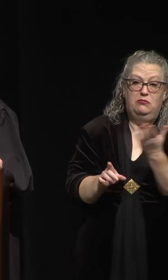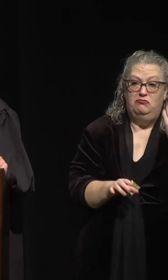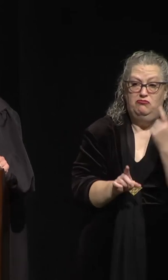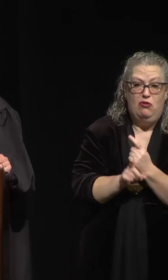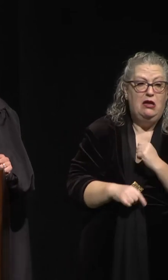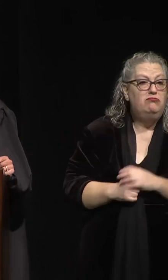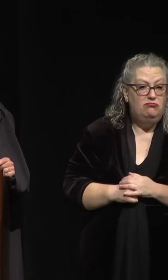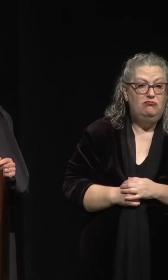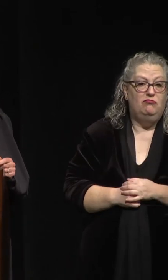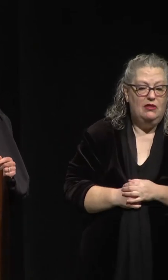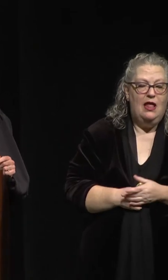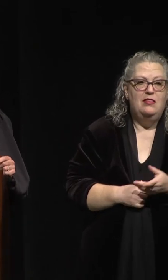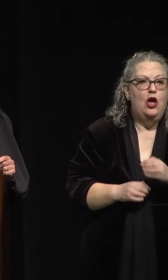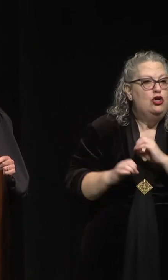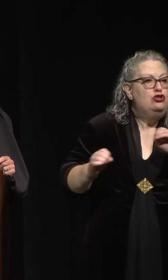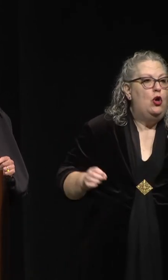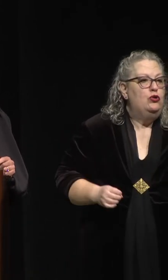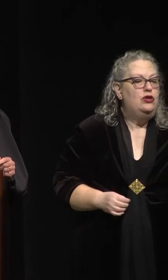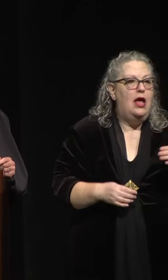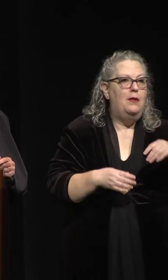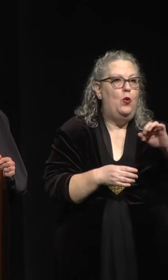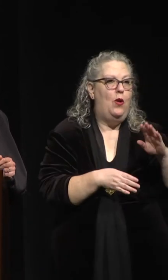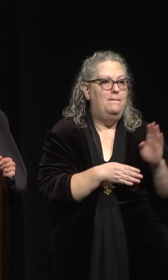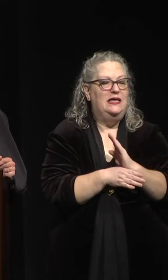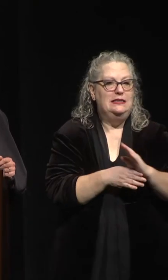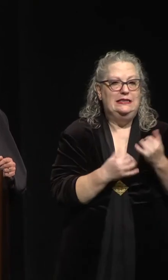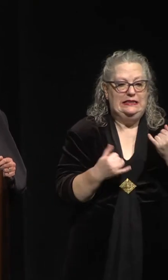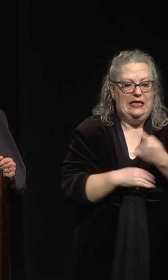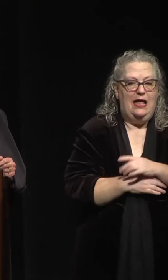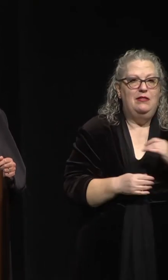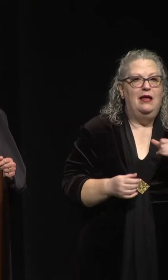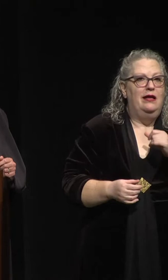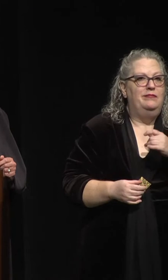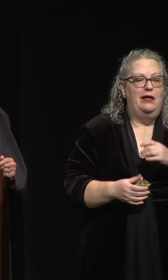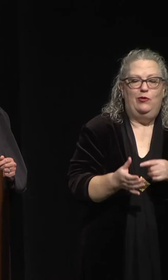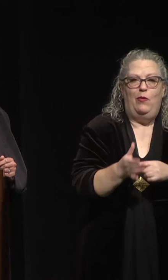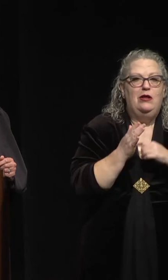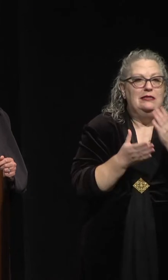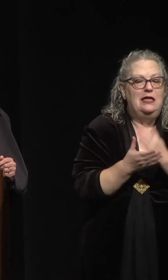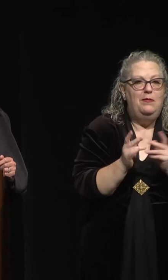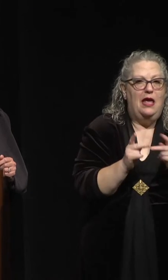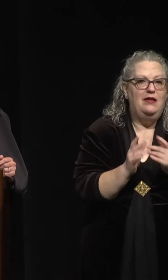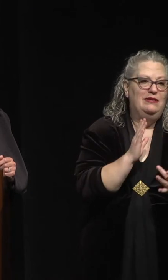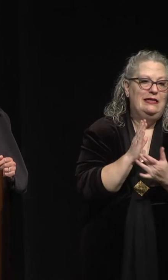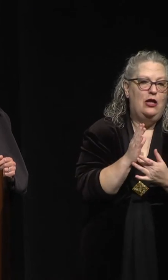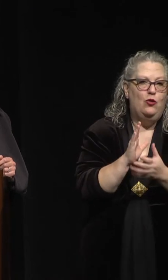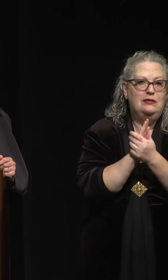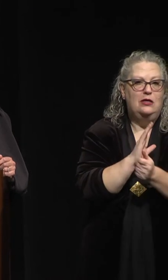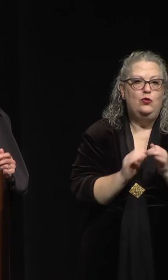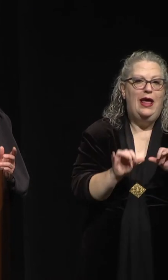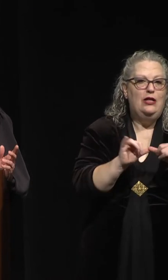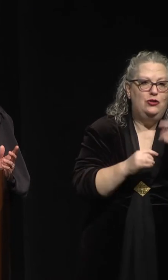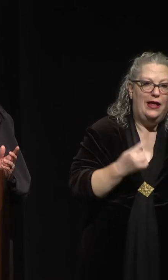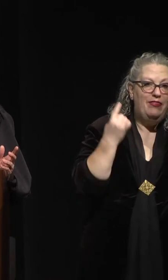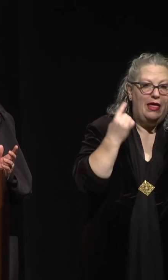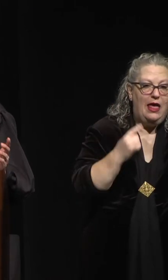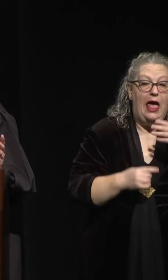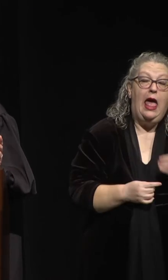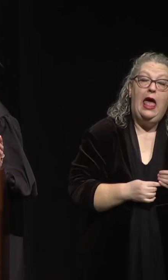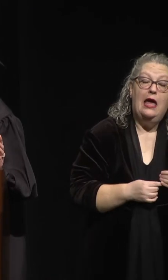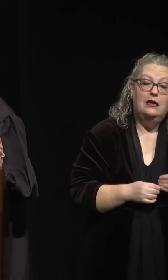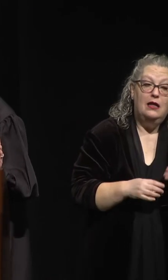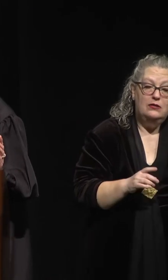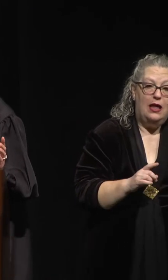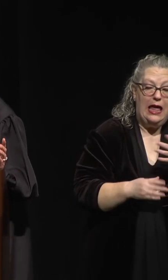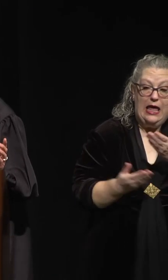right. There's not a job or industry these days that doesn't require some set of technical skills or engineering thinking. And to top it off,